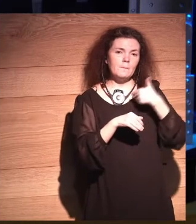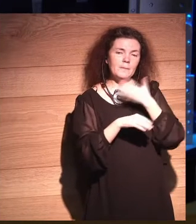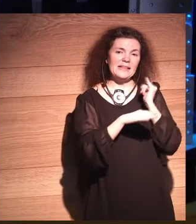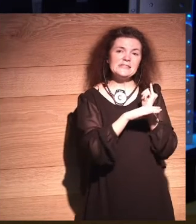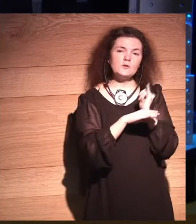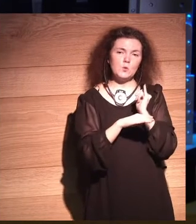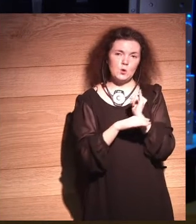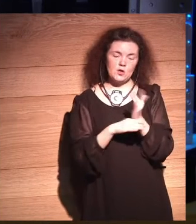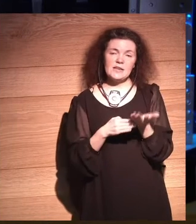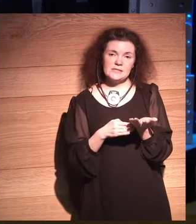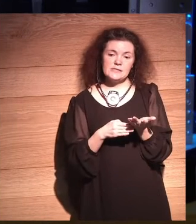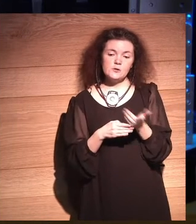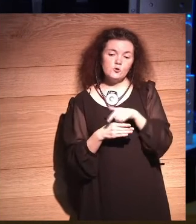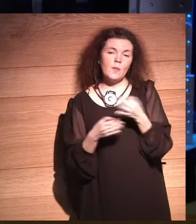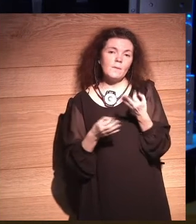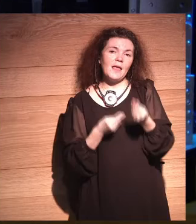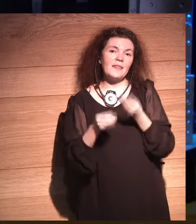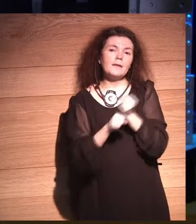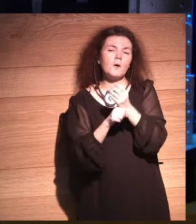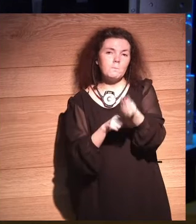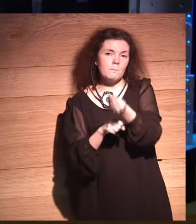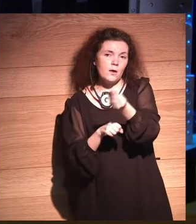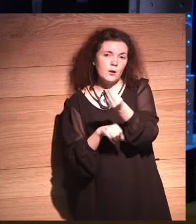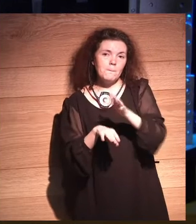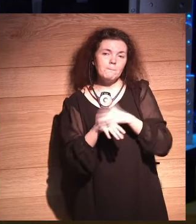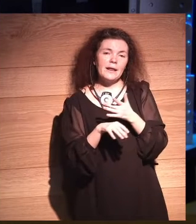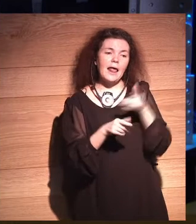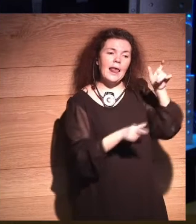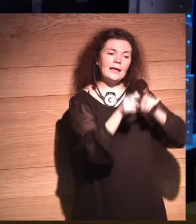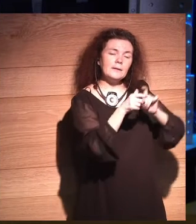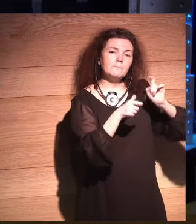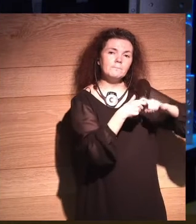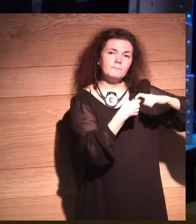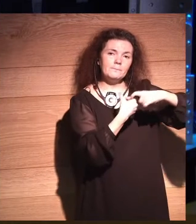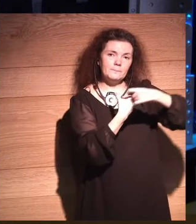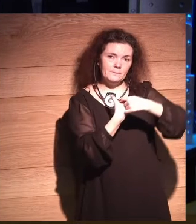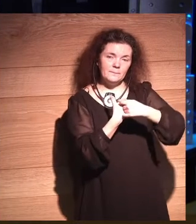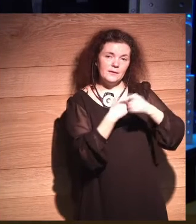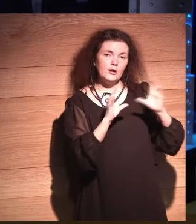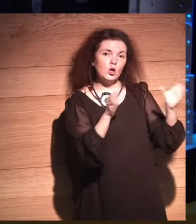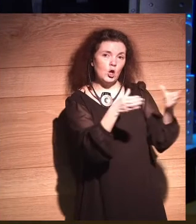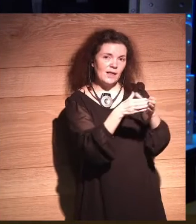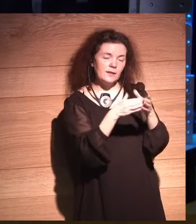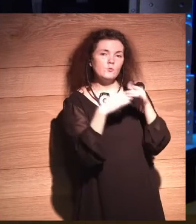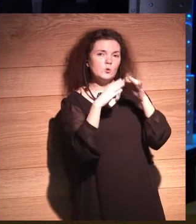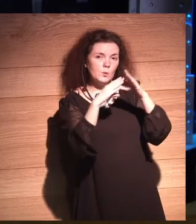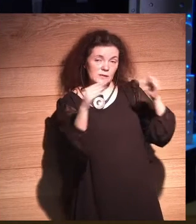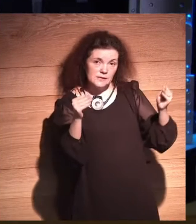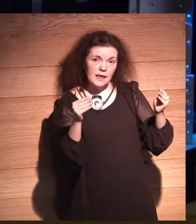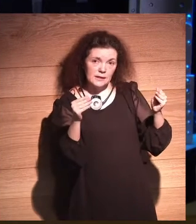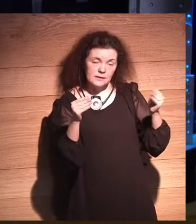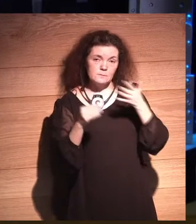and their collective intelligence. As universities, we have to do the research to understand what works. As technology companies